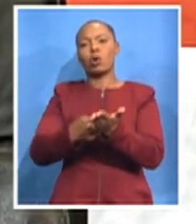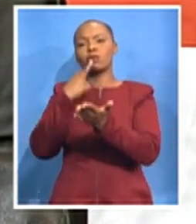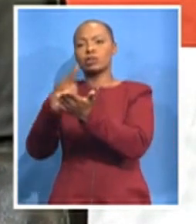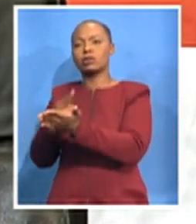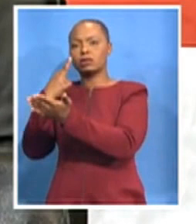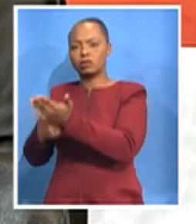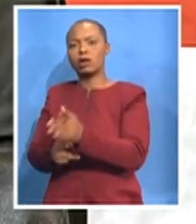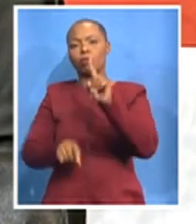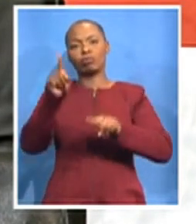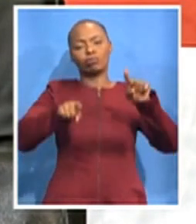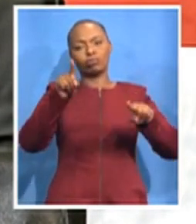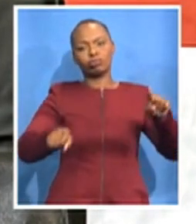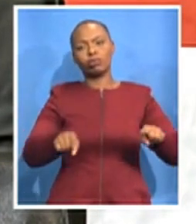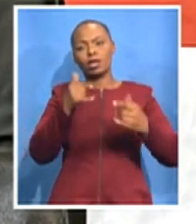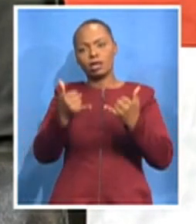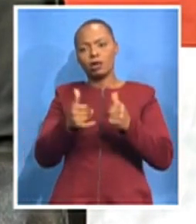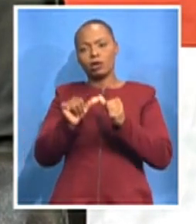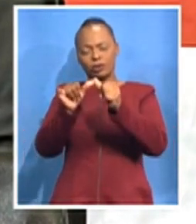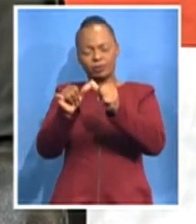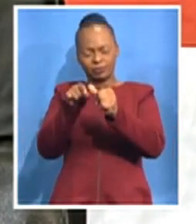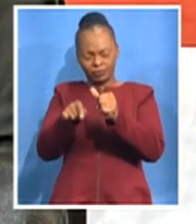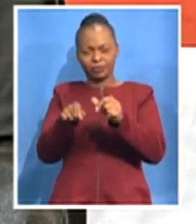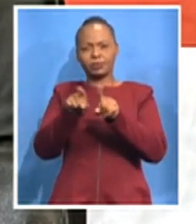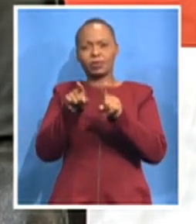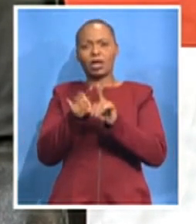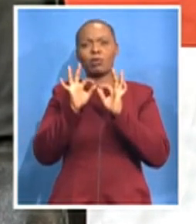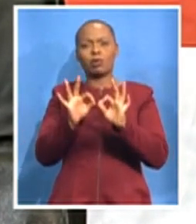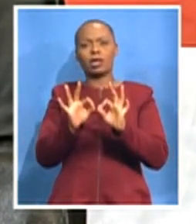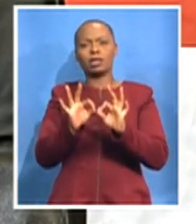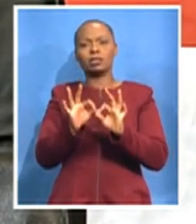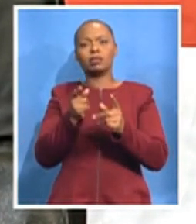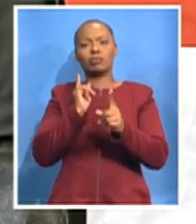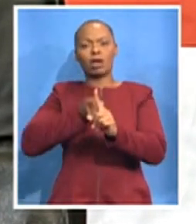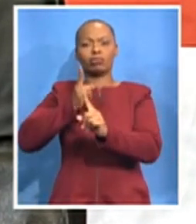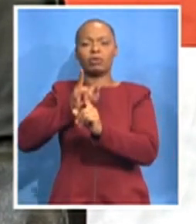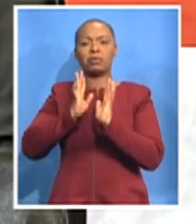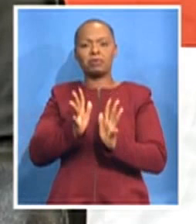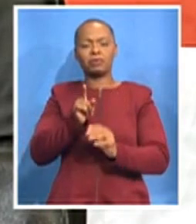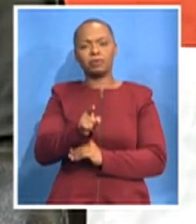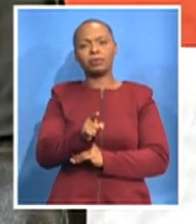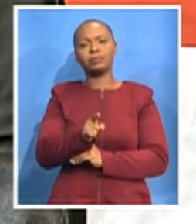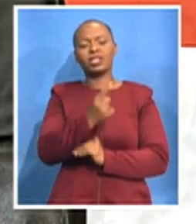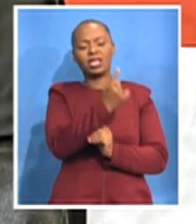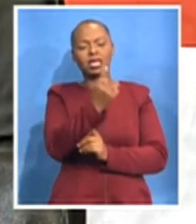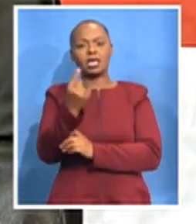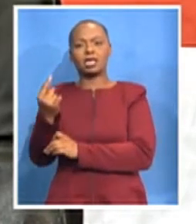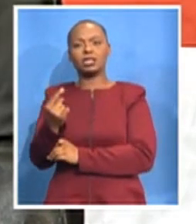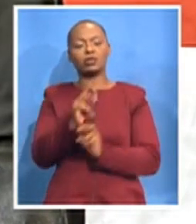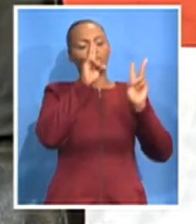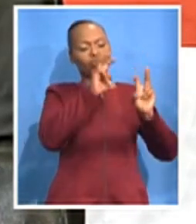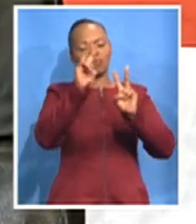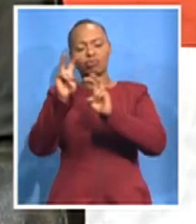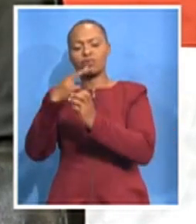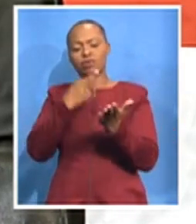substantiated and appropriate remedial action have been taken in respect of each. These matters cover themes such as pensions